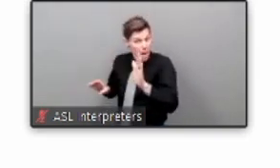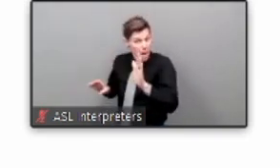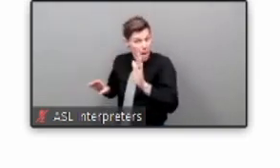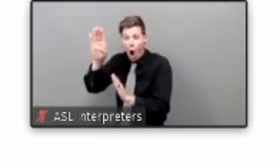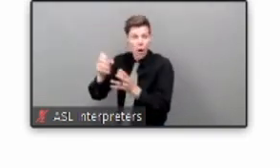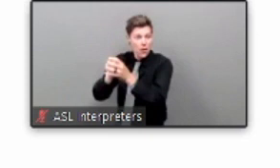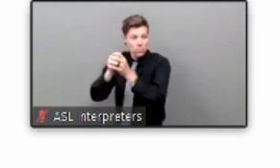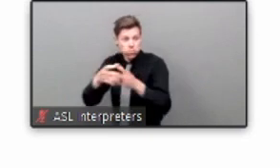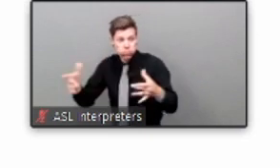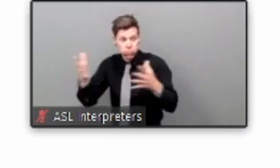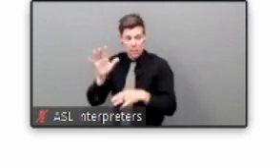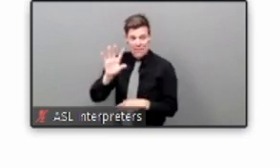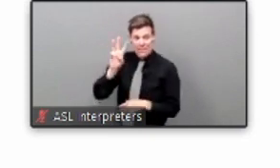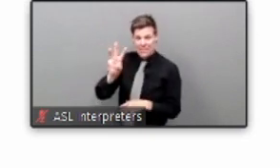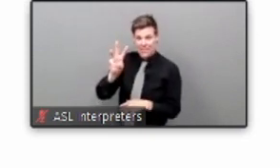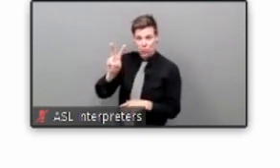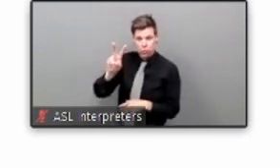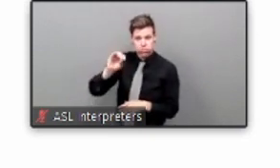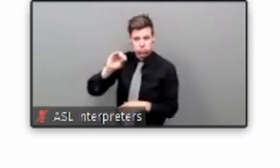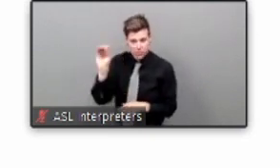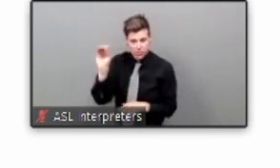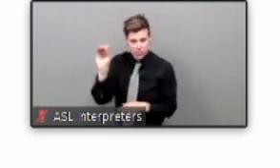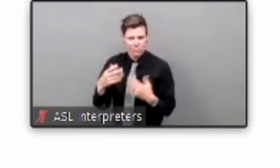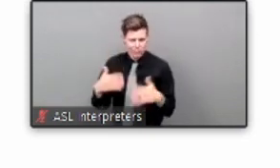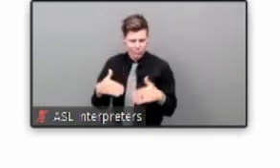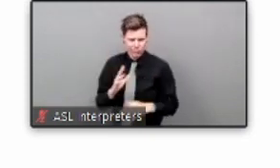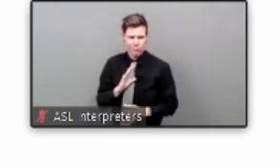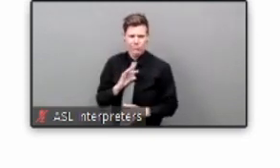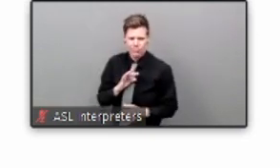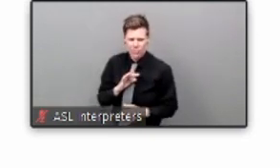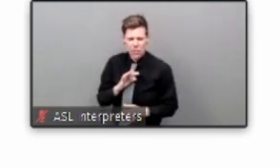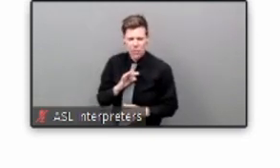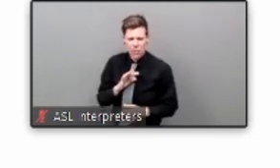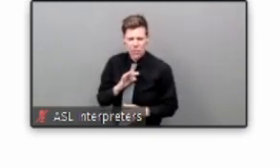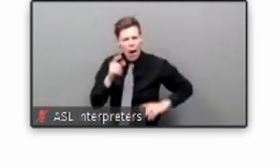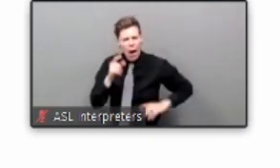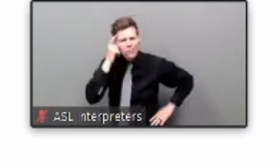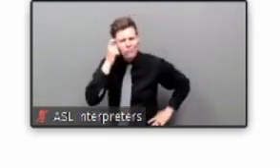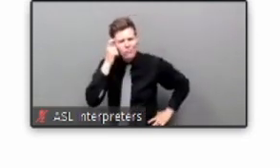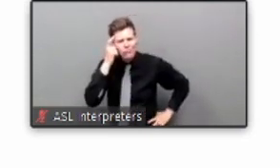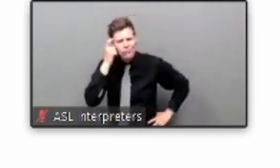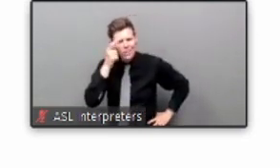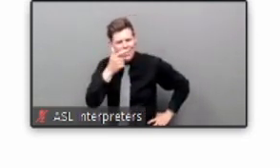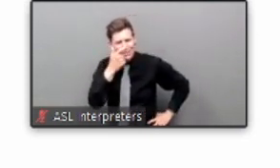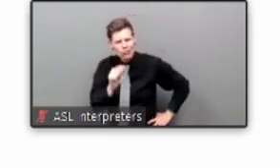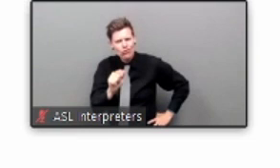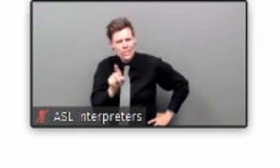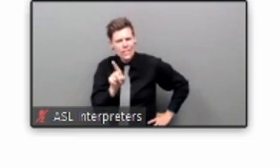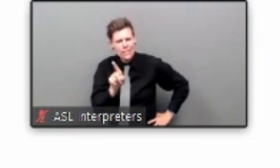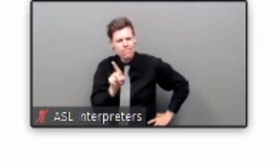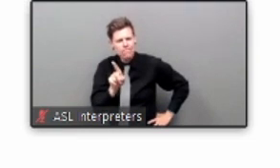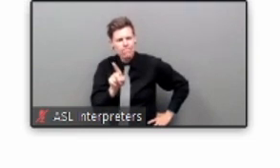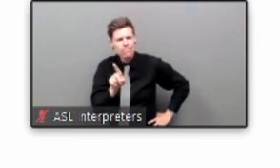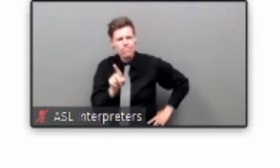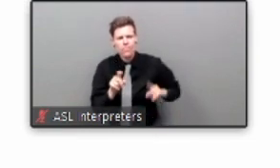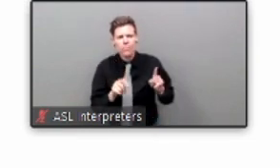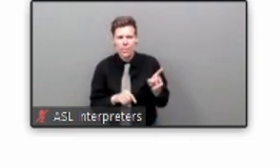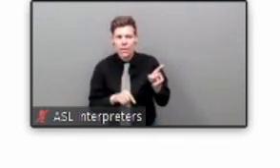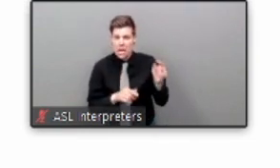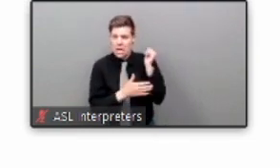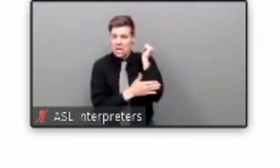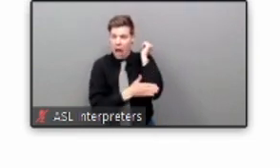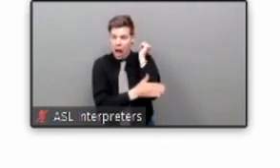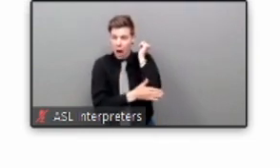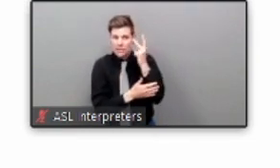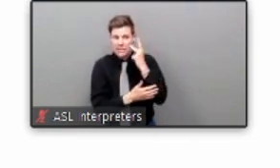62.5%. The other thing that is sort of chilling and interesting to me is these are ordered in by county according to vaccination rate.